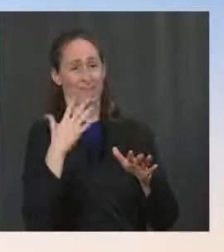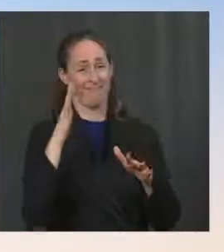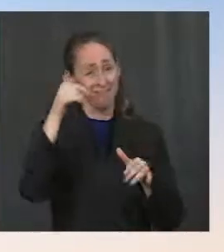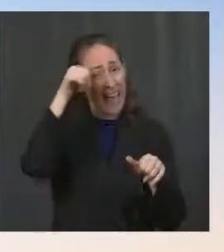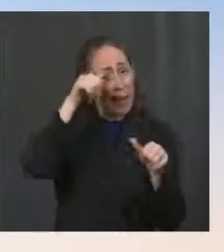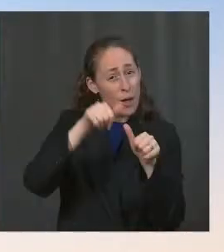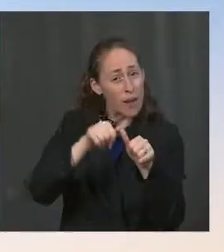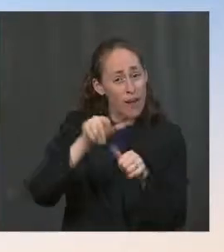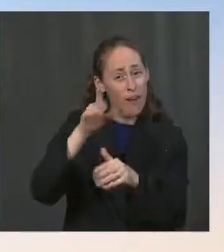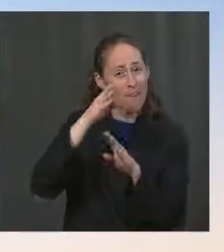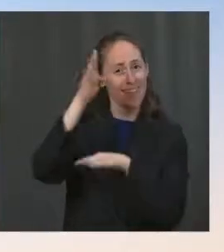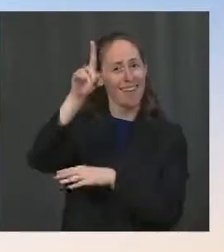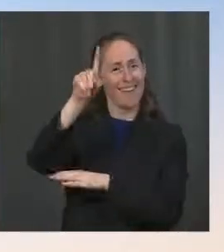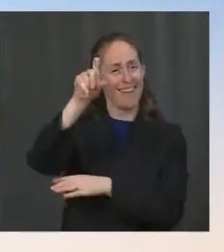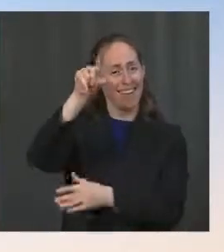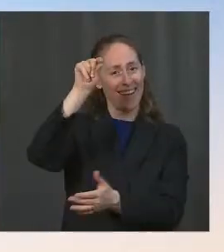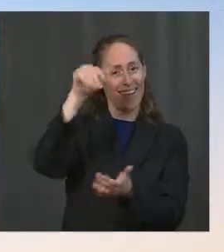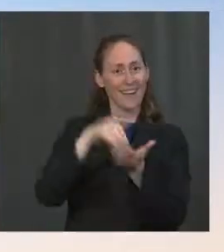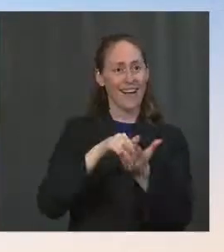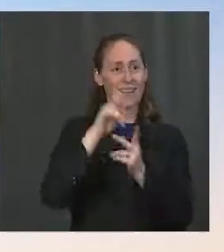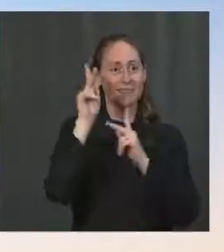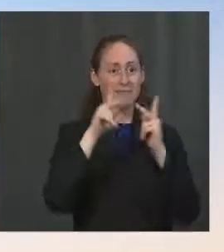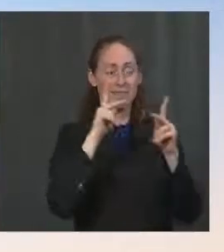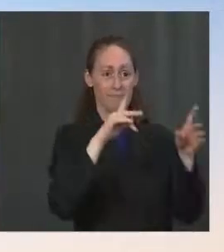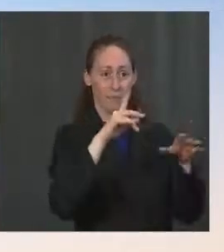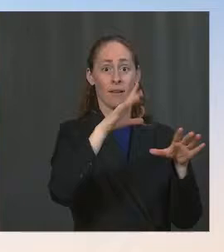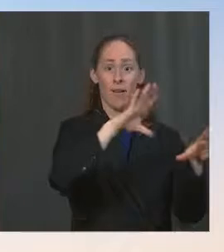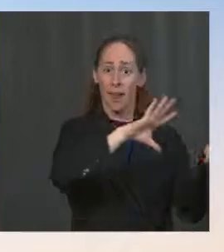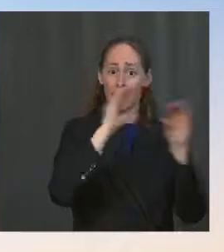who were evacuated, 77% of them